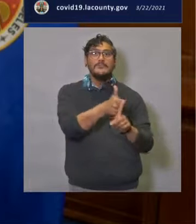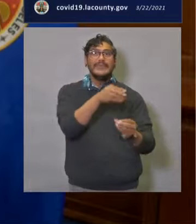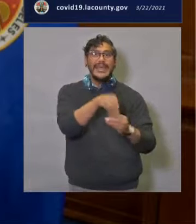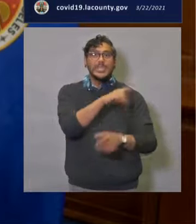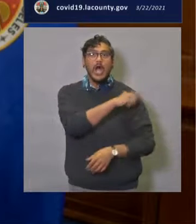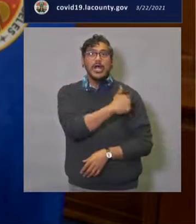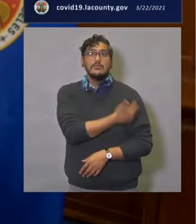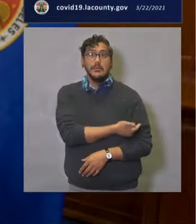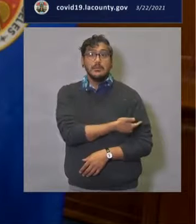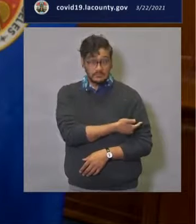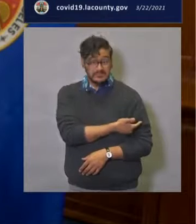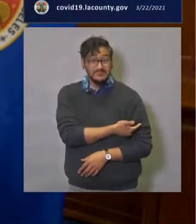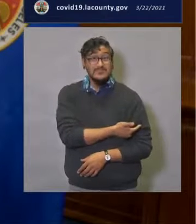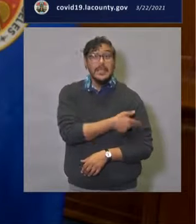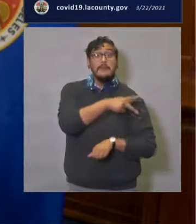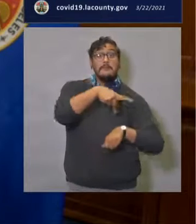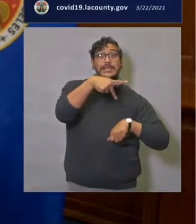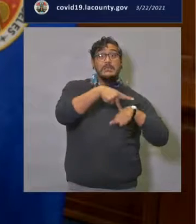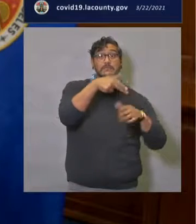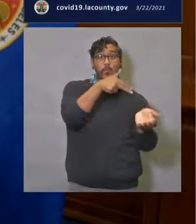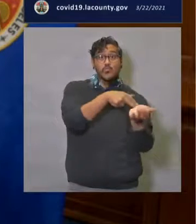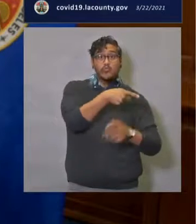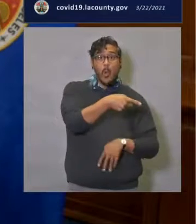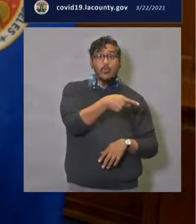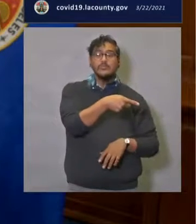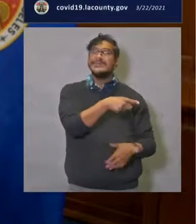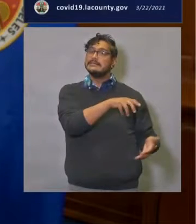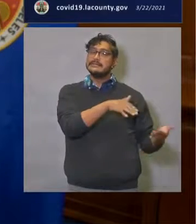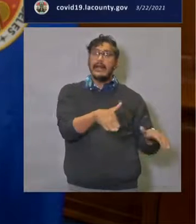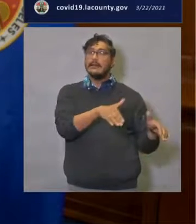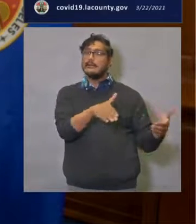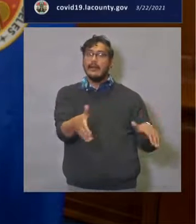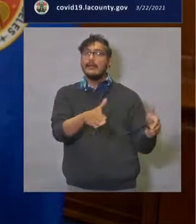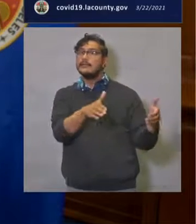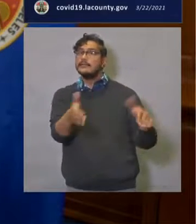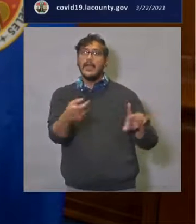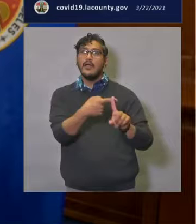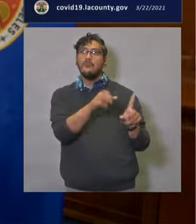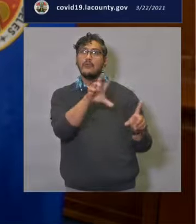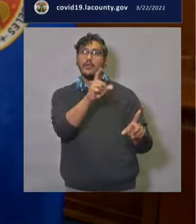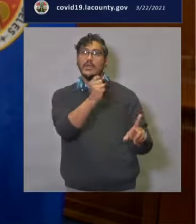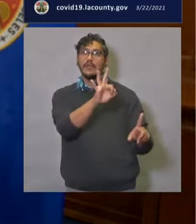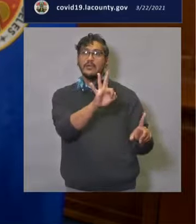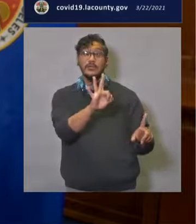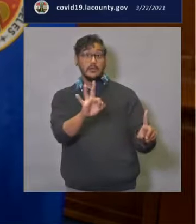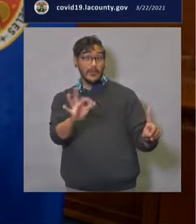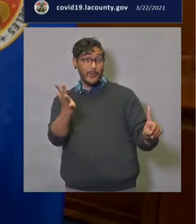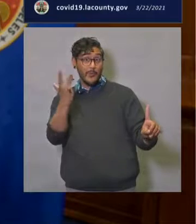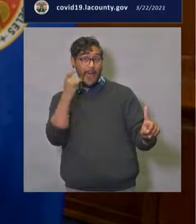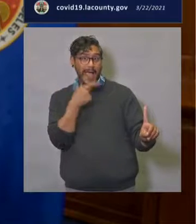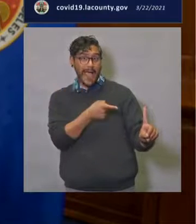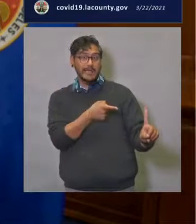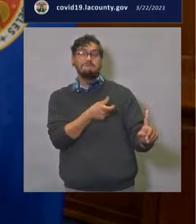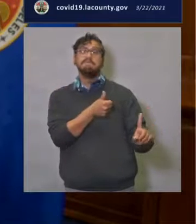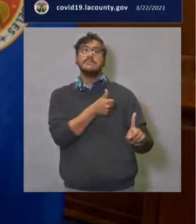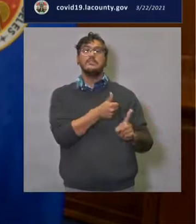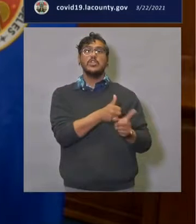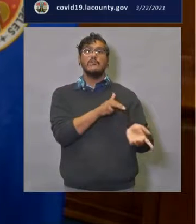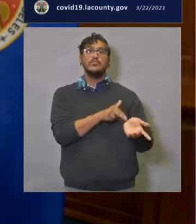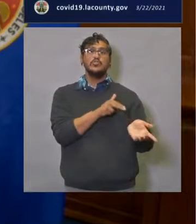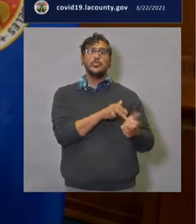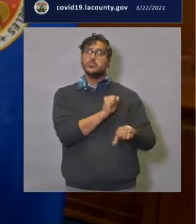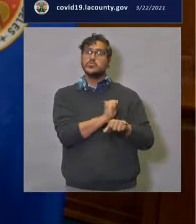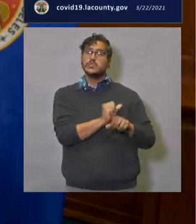died disproportionately from COVID-19 because they were working day and night in our intensive care units. Our